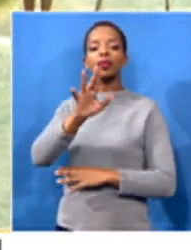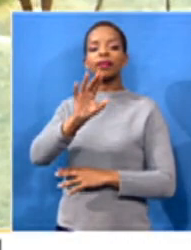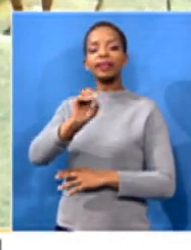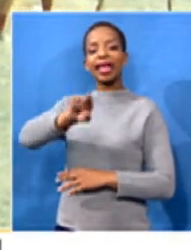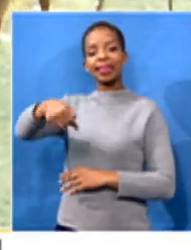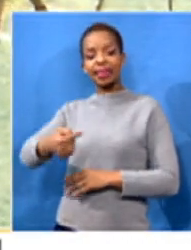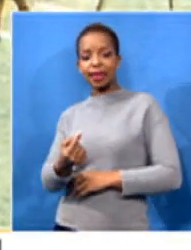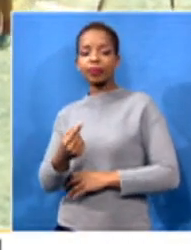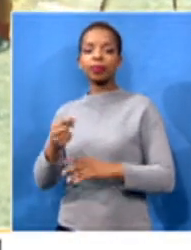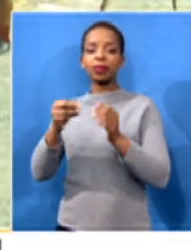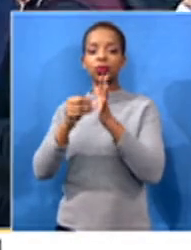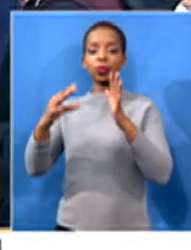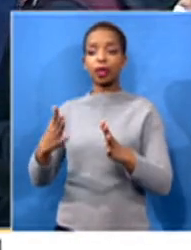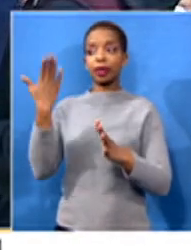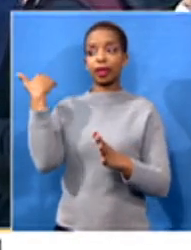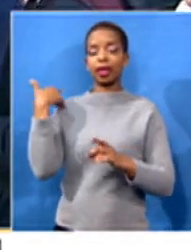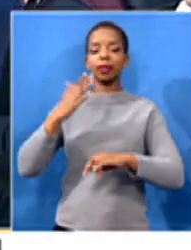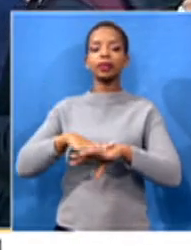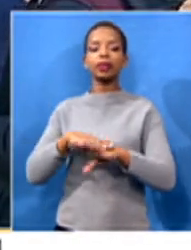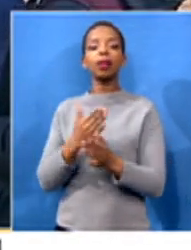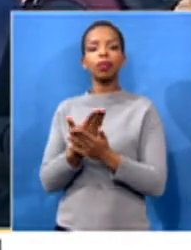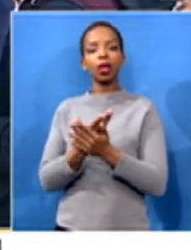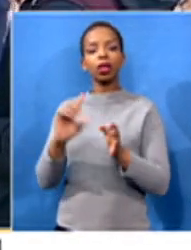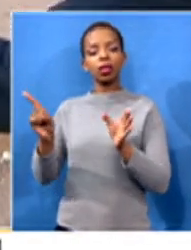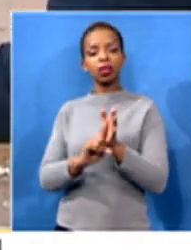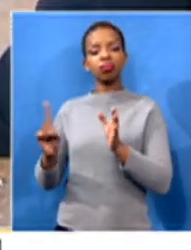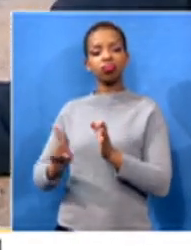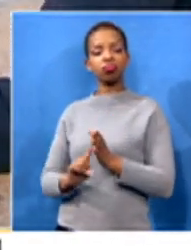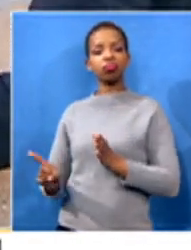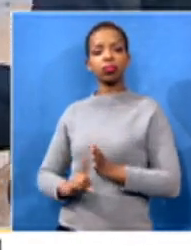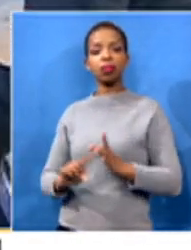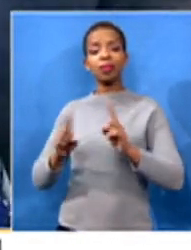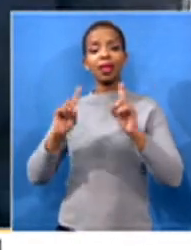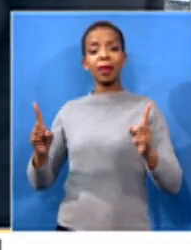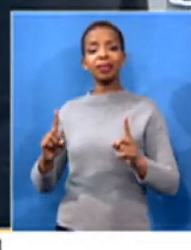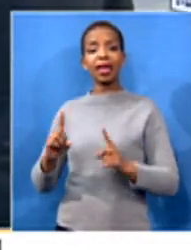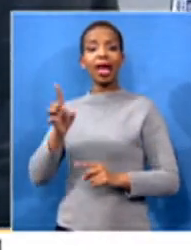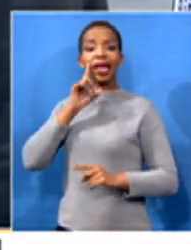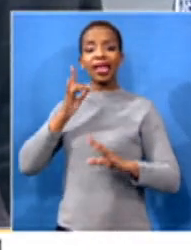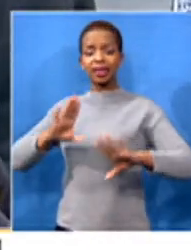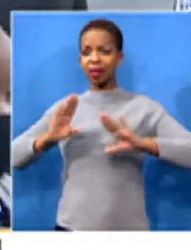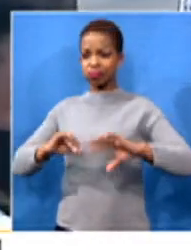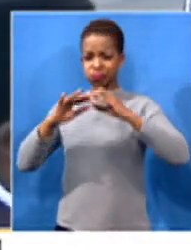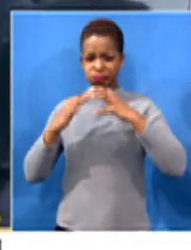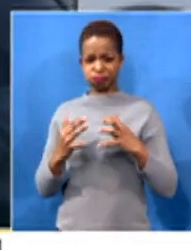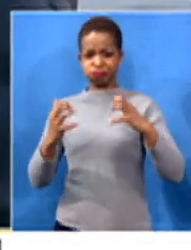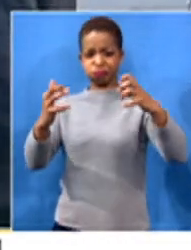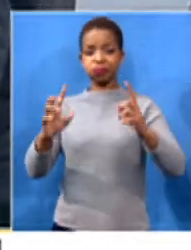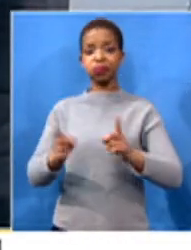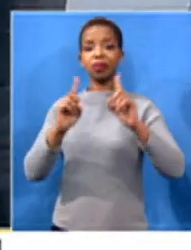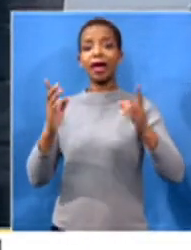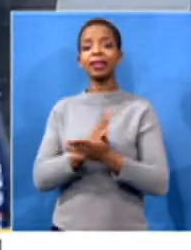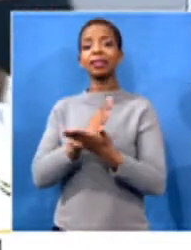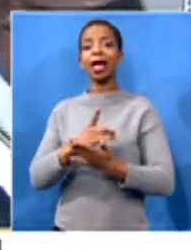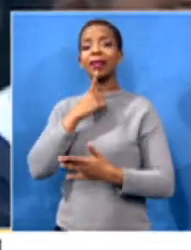250,000 students at the time. The learner-to-teacher ratio unacceptably high, and some would argue that is still very much